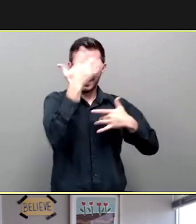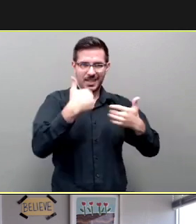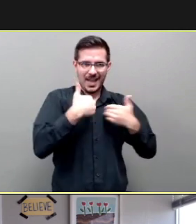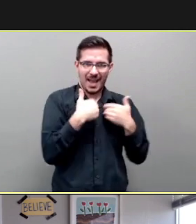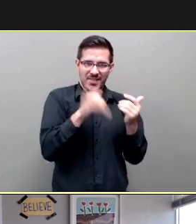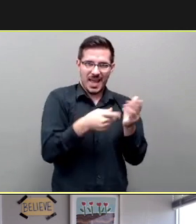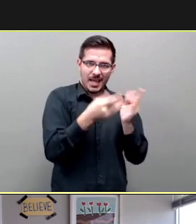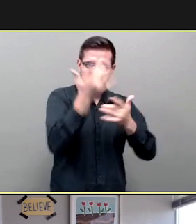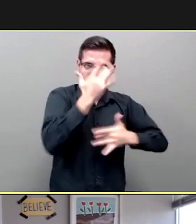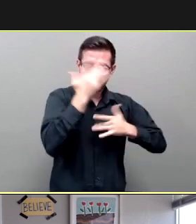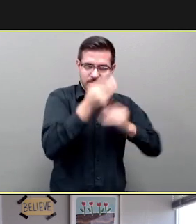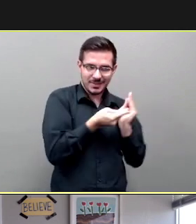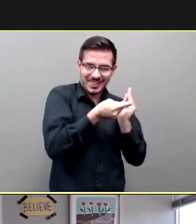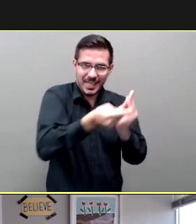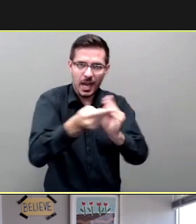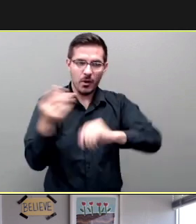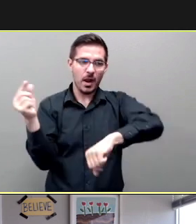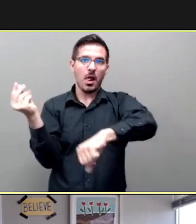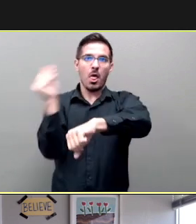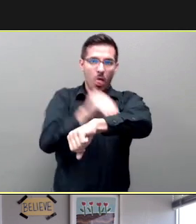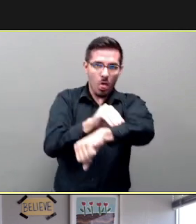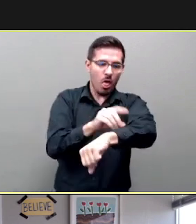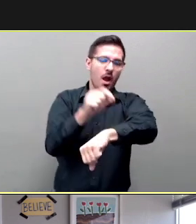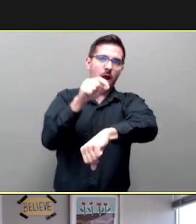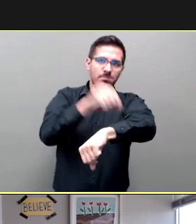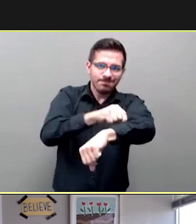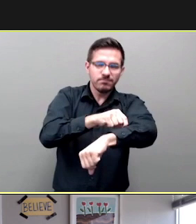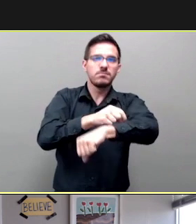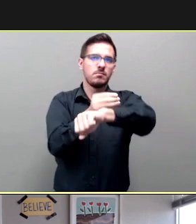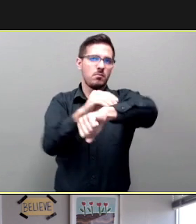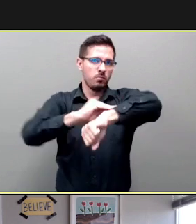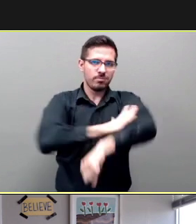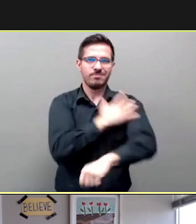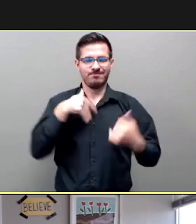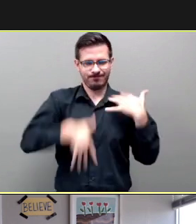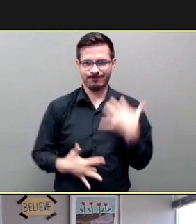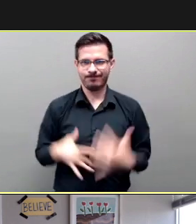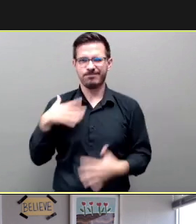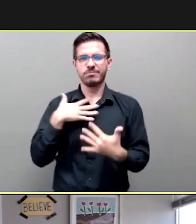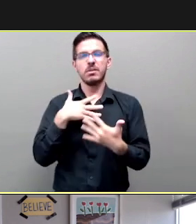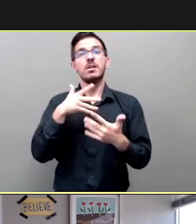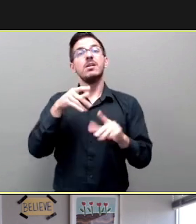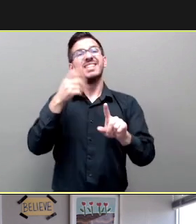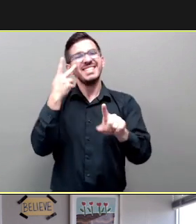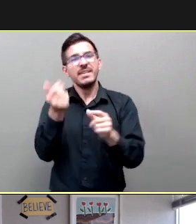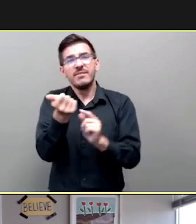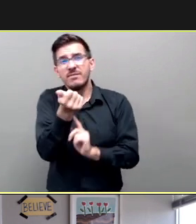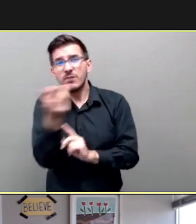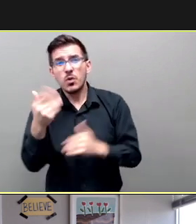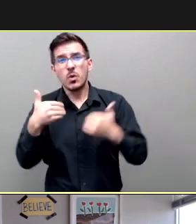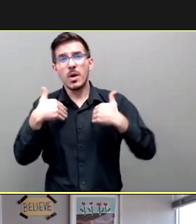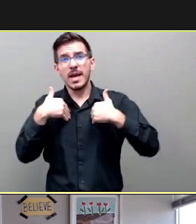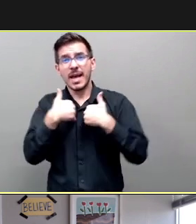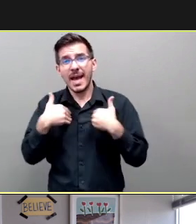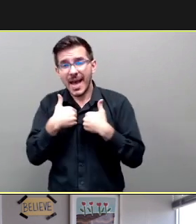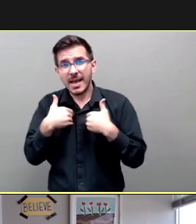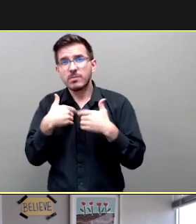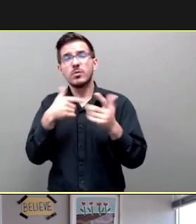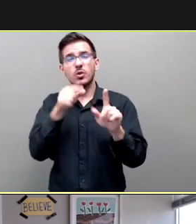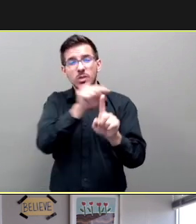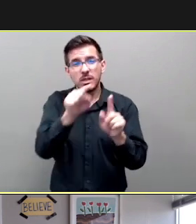far, you can see here there's 3 cases of human cases here in New Mexico and 1 animal